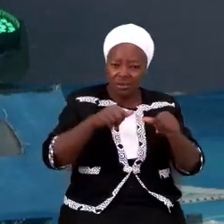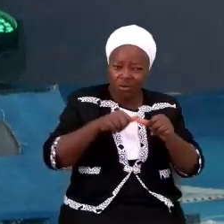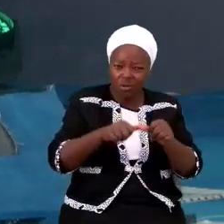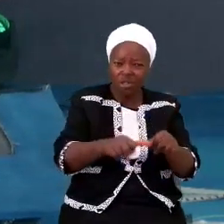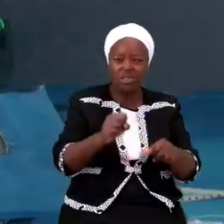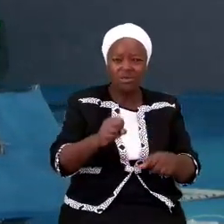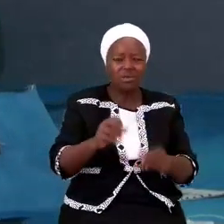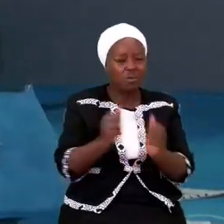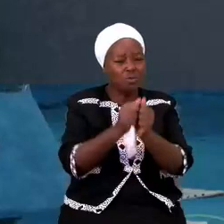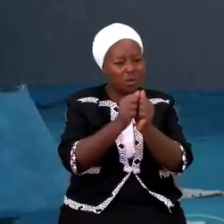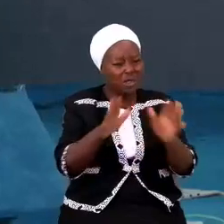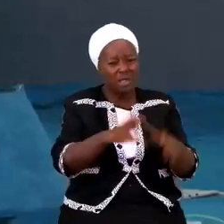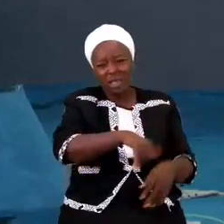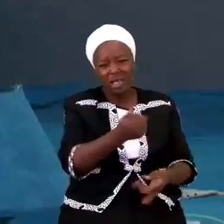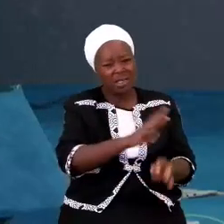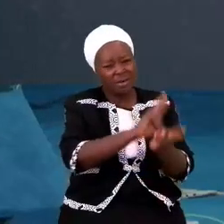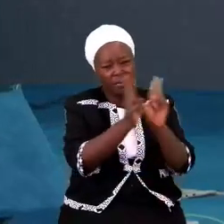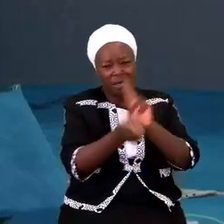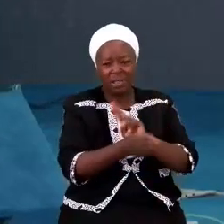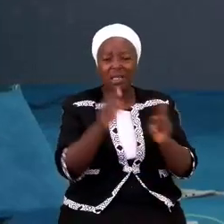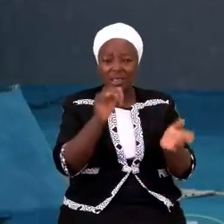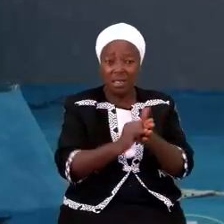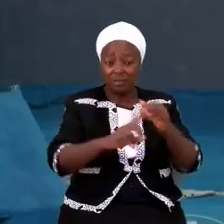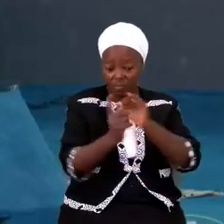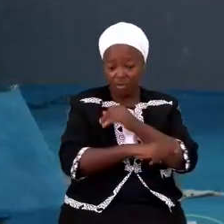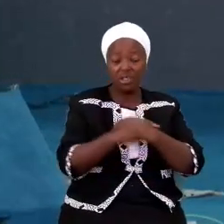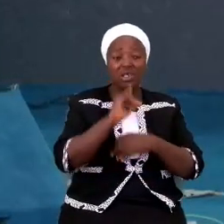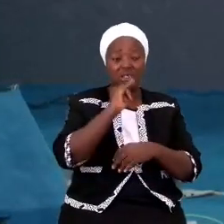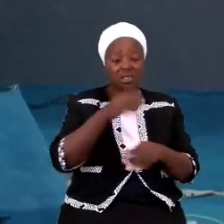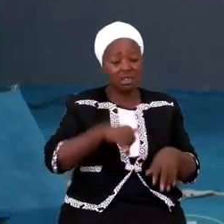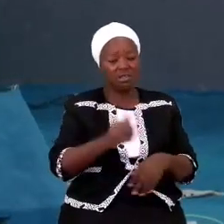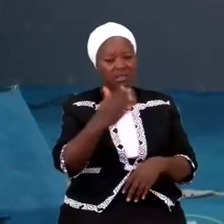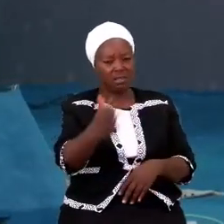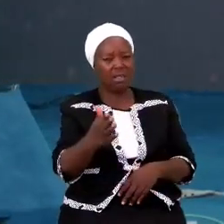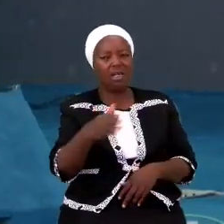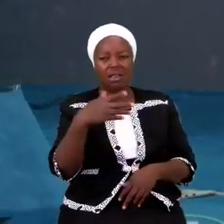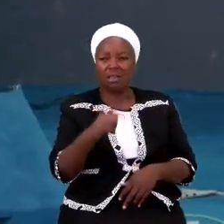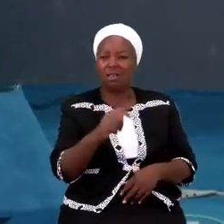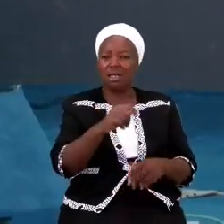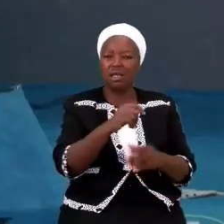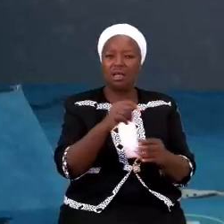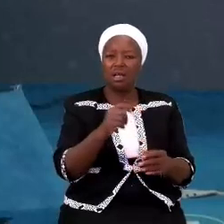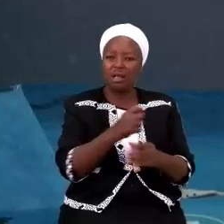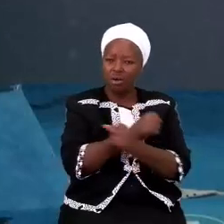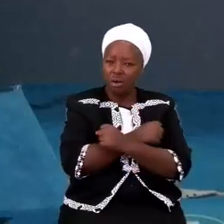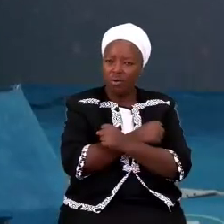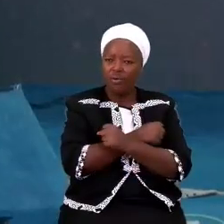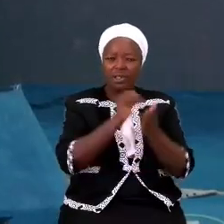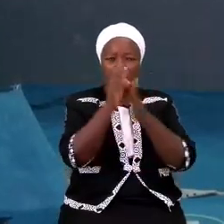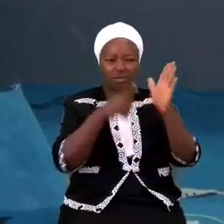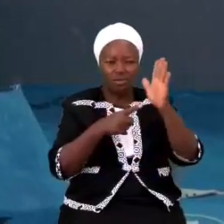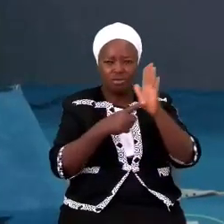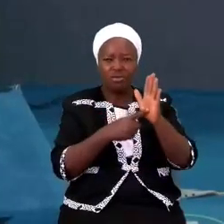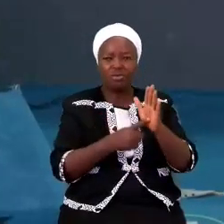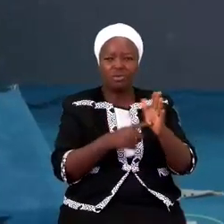love is manifested when you hate what he hates, you love what he loves, you turn